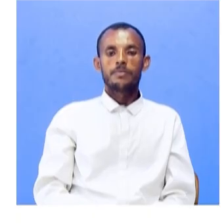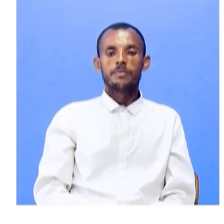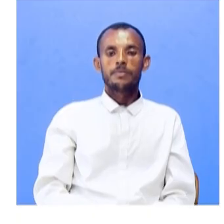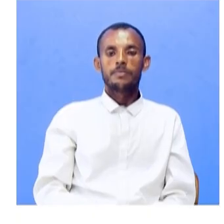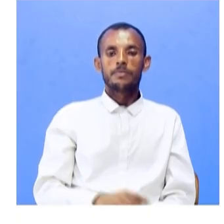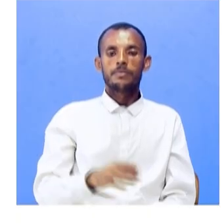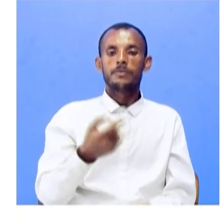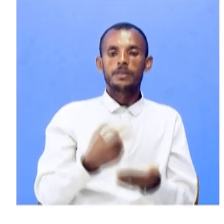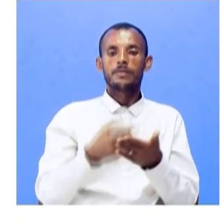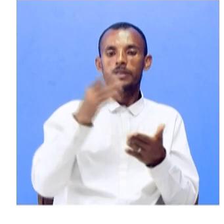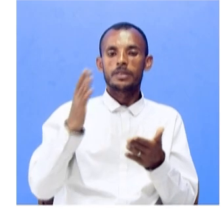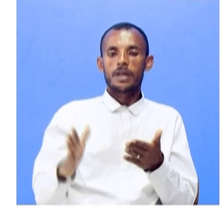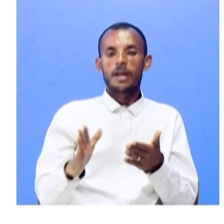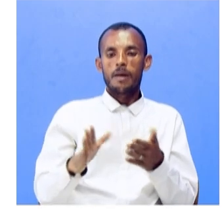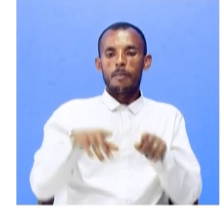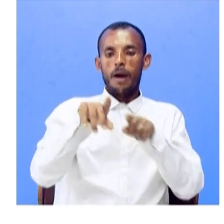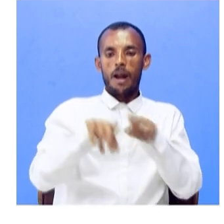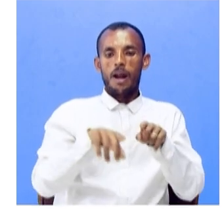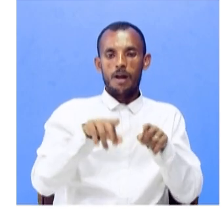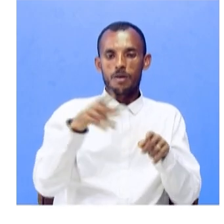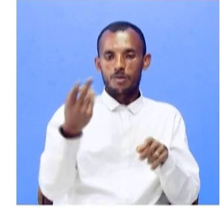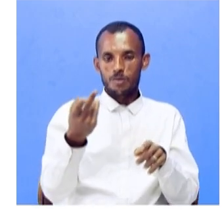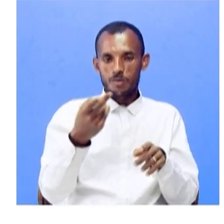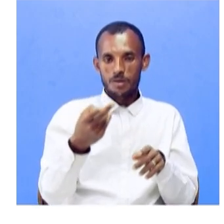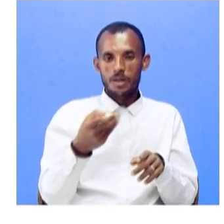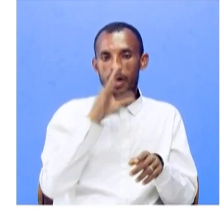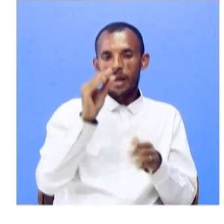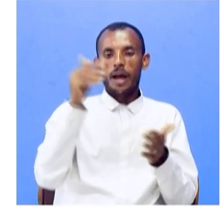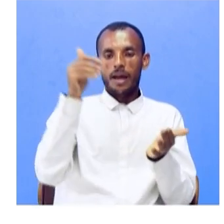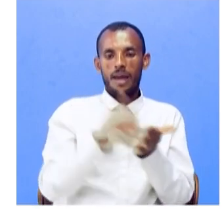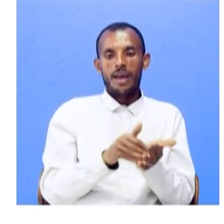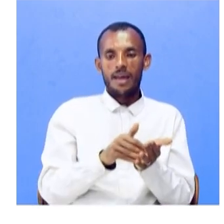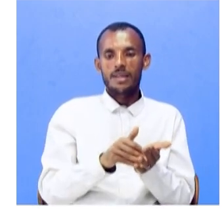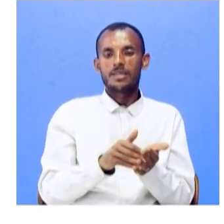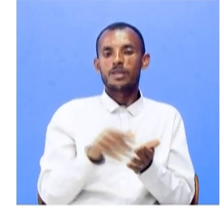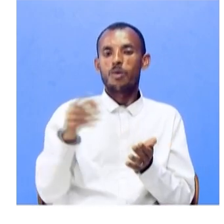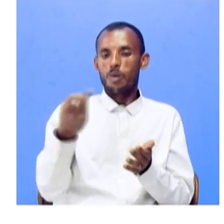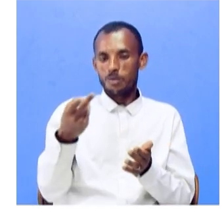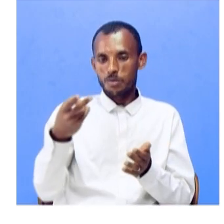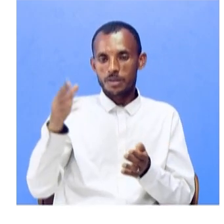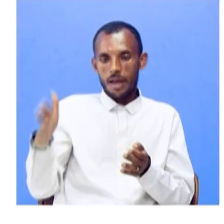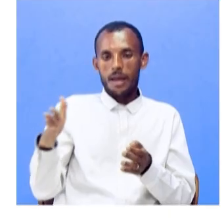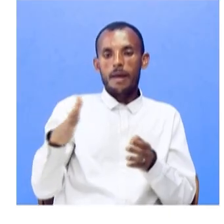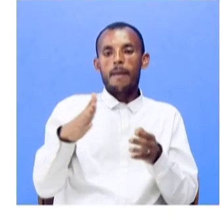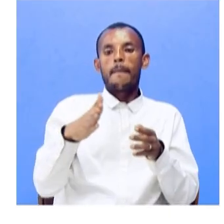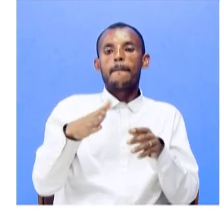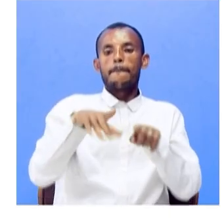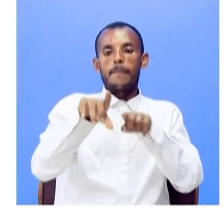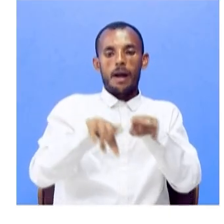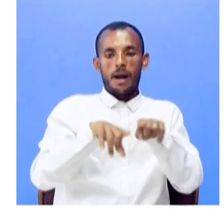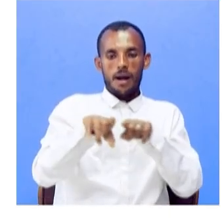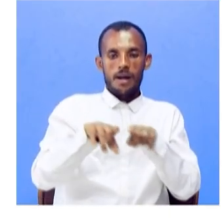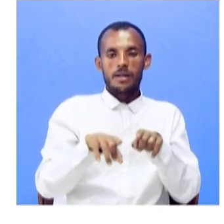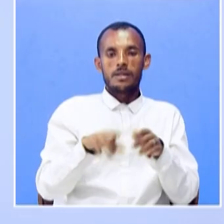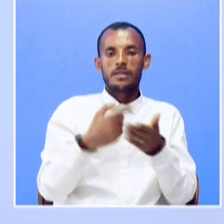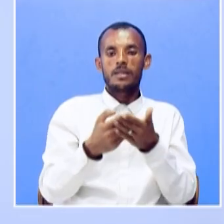If this side to parallel to this one, and again, if this side is parallel to this one,